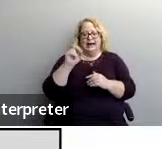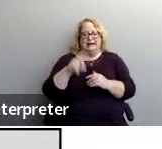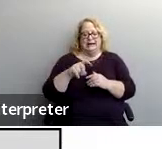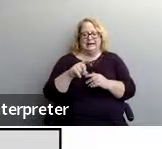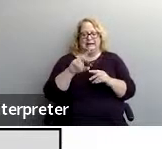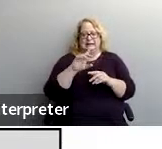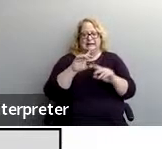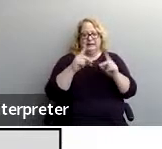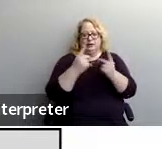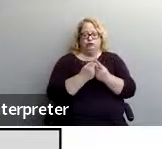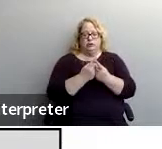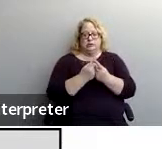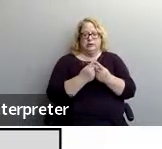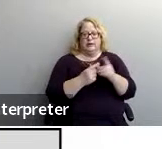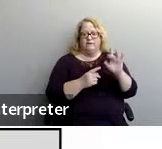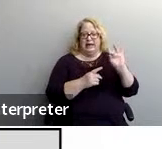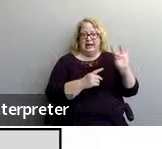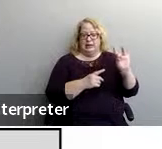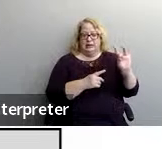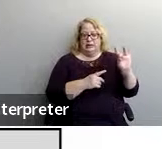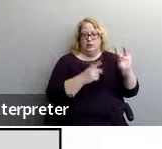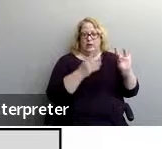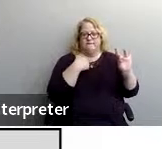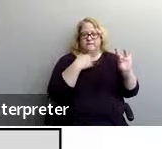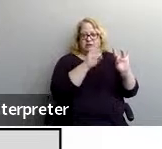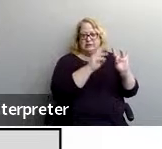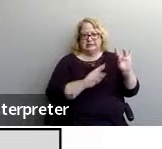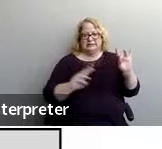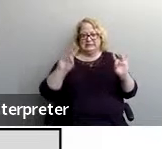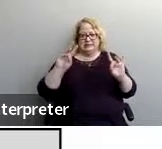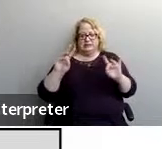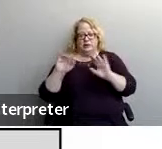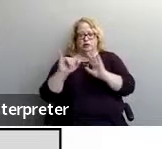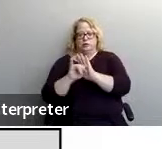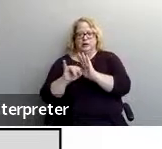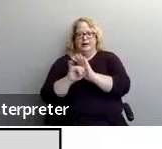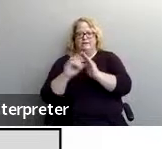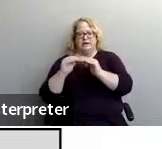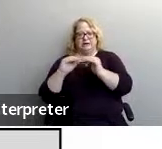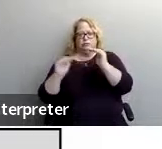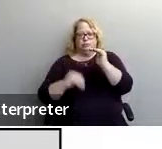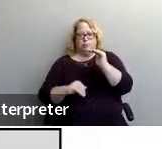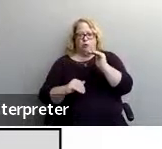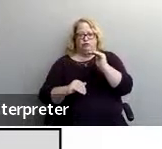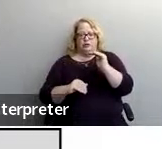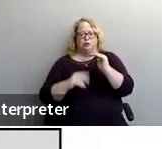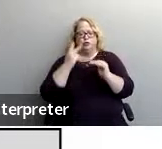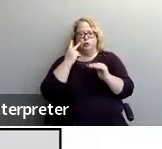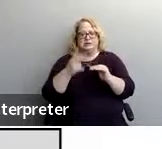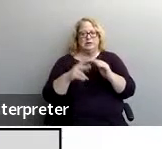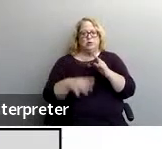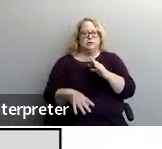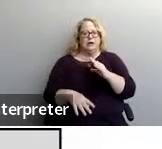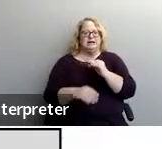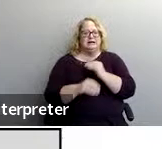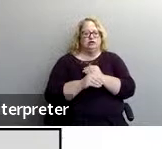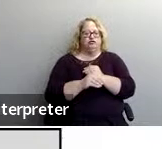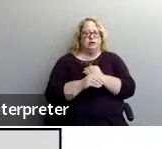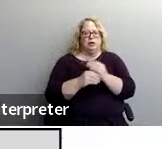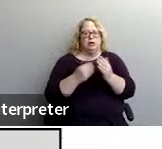of those 8 districts, there are 6 that are identified as disproportionate, and so you see those